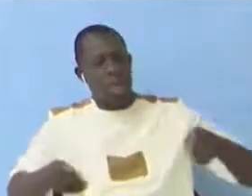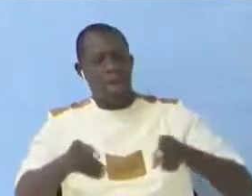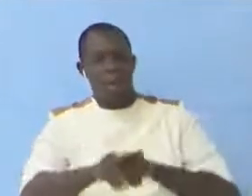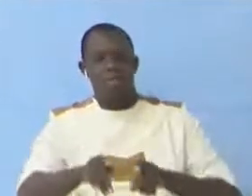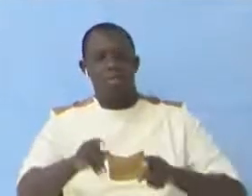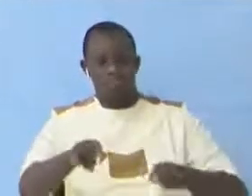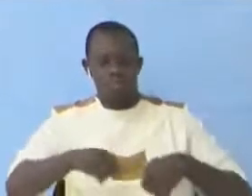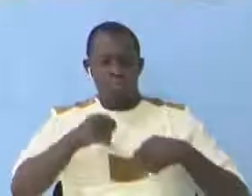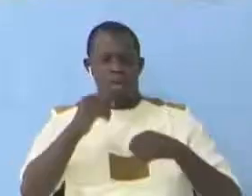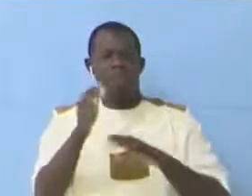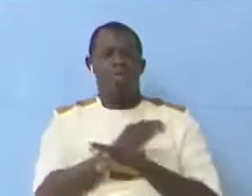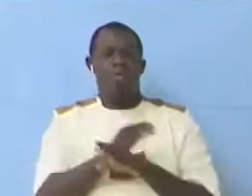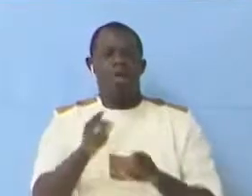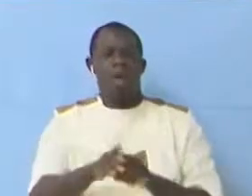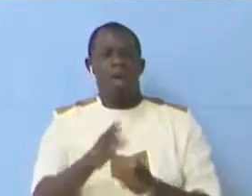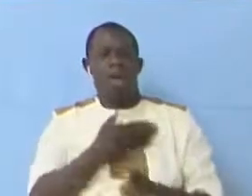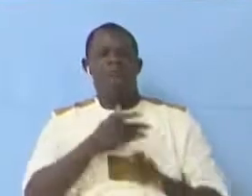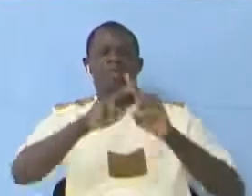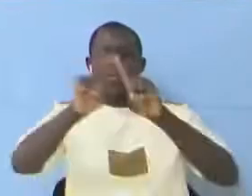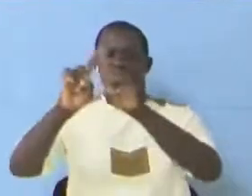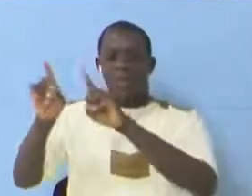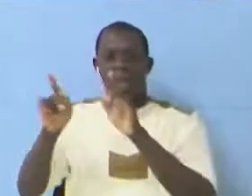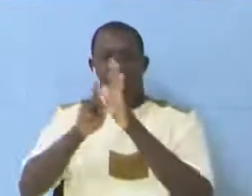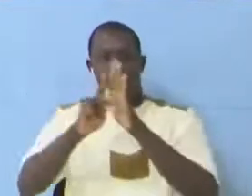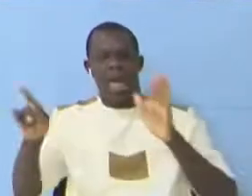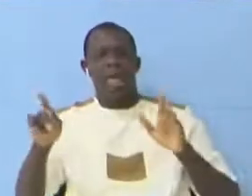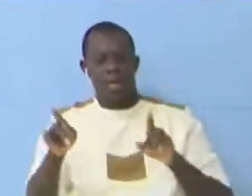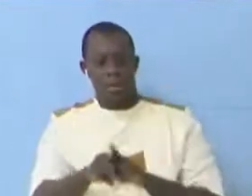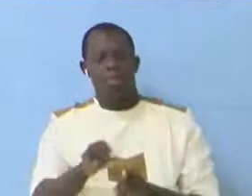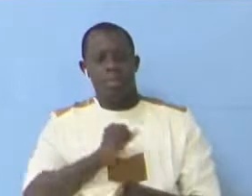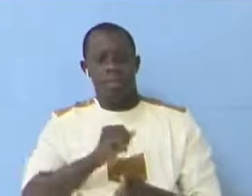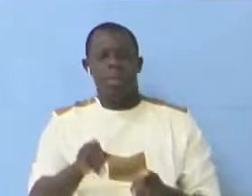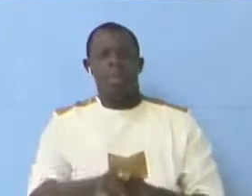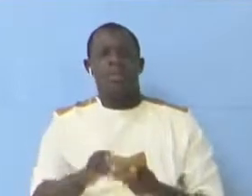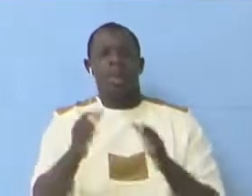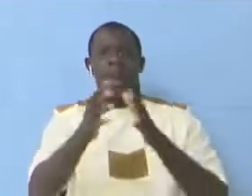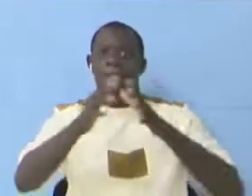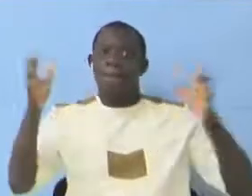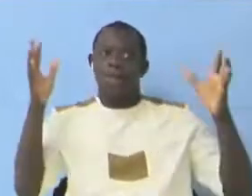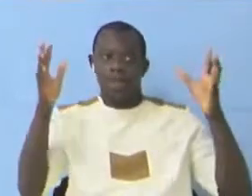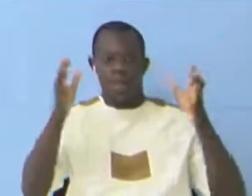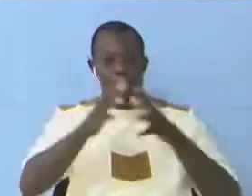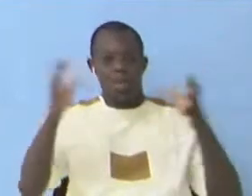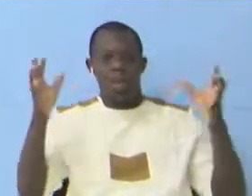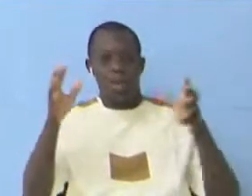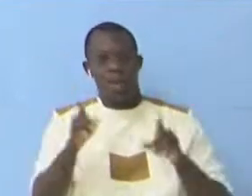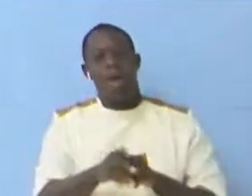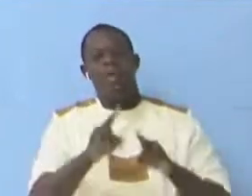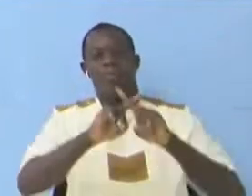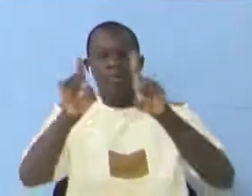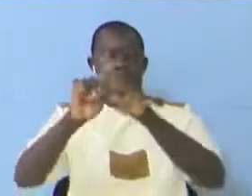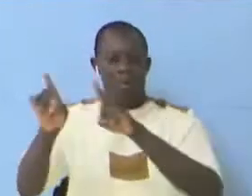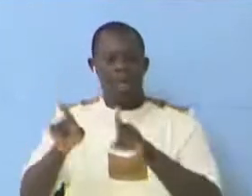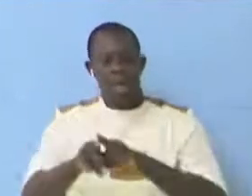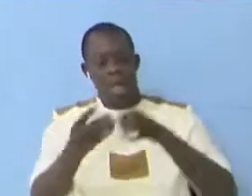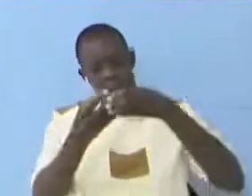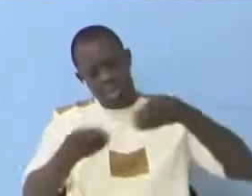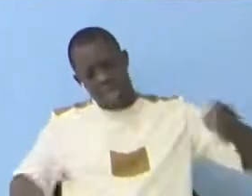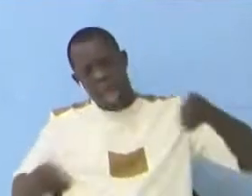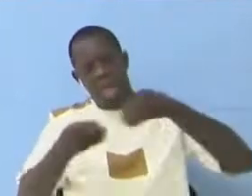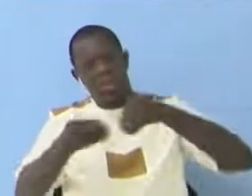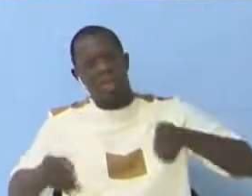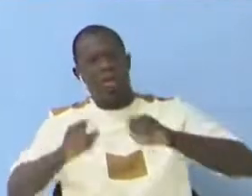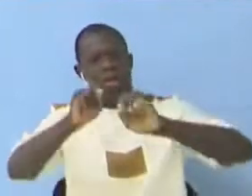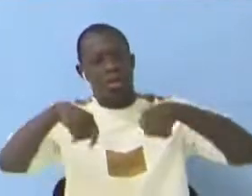maybe Chayas are of different types. the big one, the big There is Jatakenda, there is regular Chaya, and there is Chaya